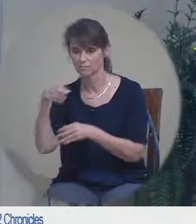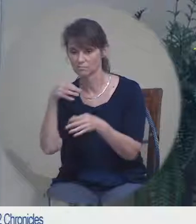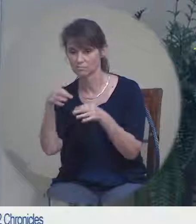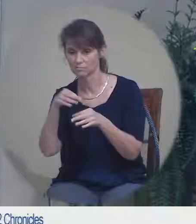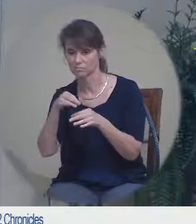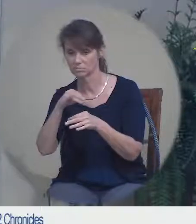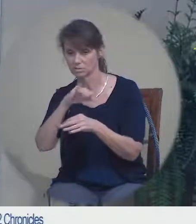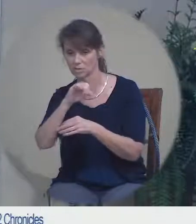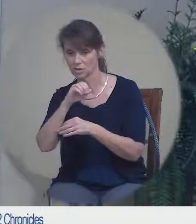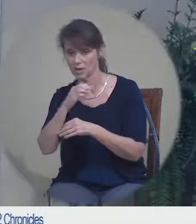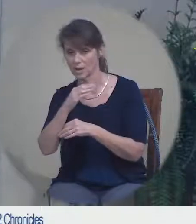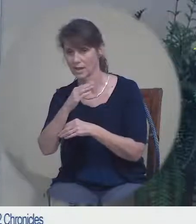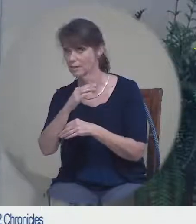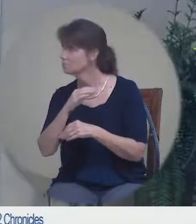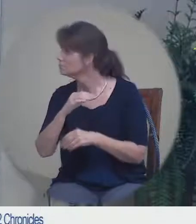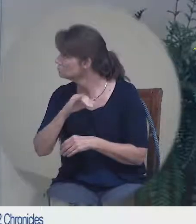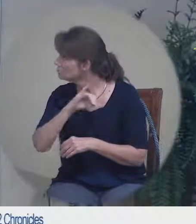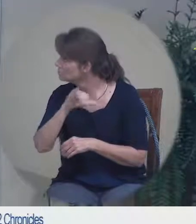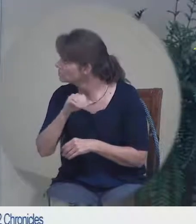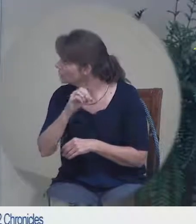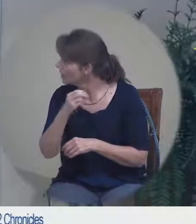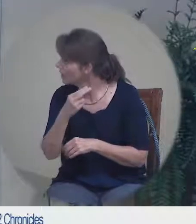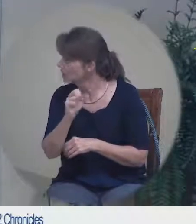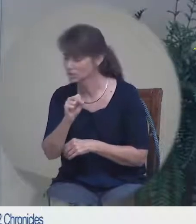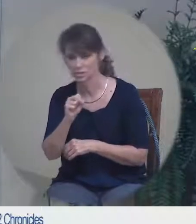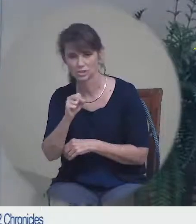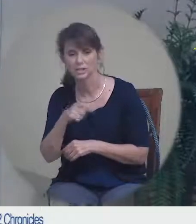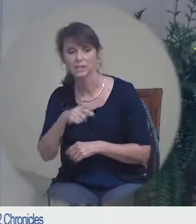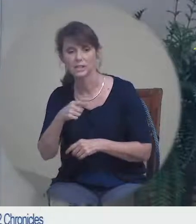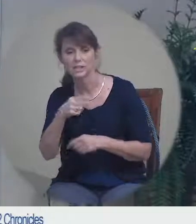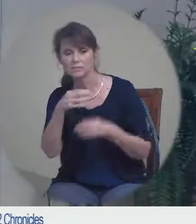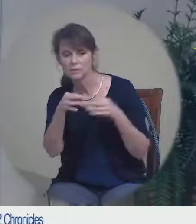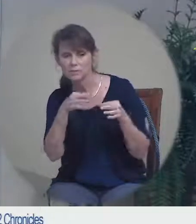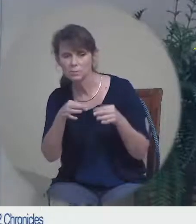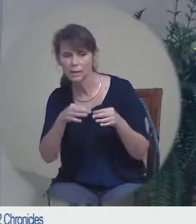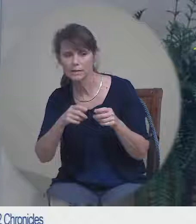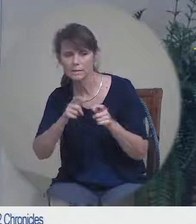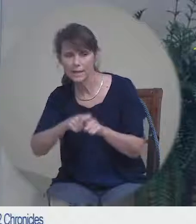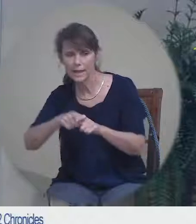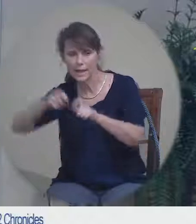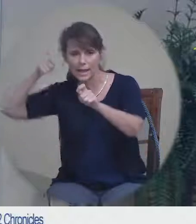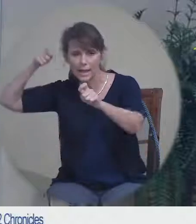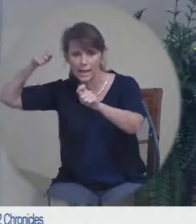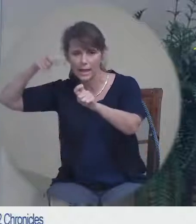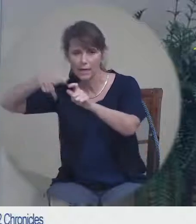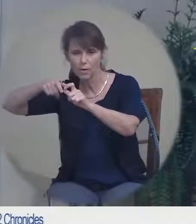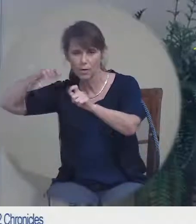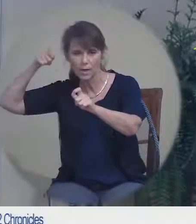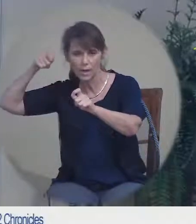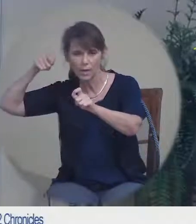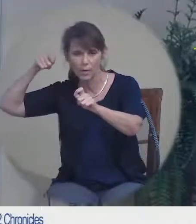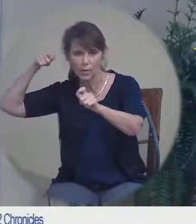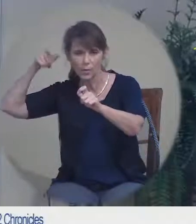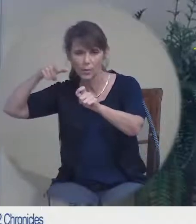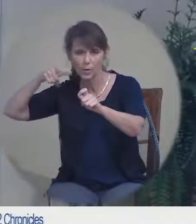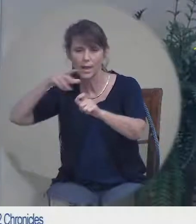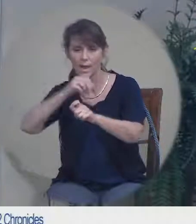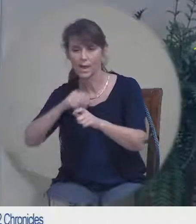shoot an arrow out the window. Then he's to take the arrows and strike the ground. And what does he